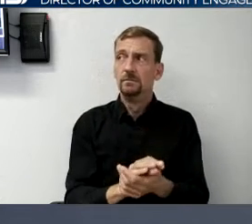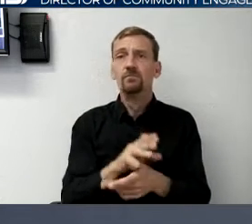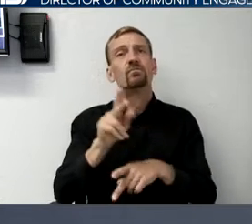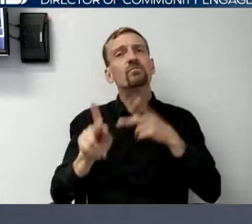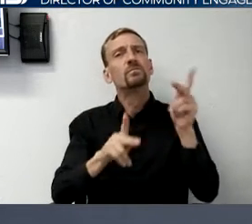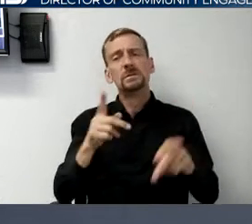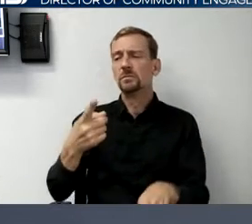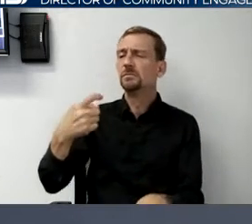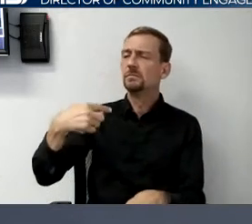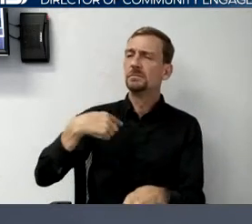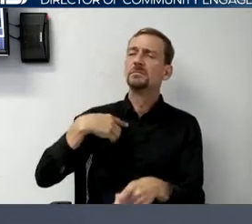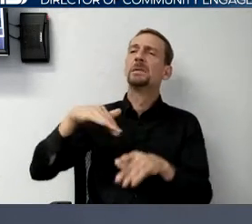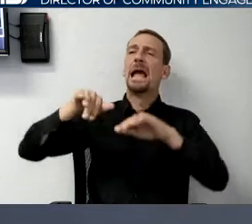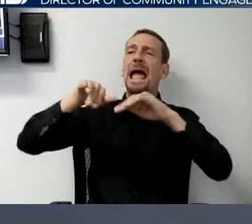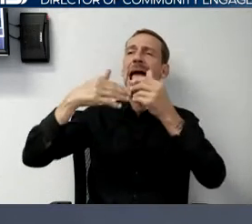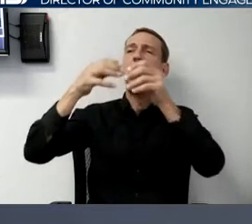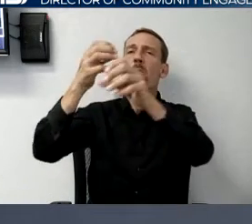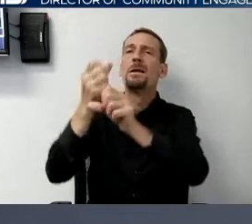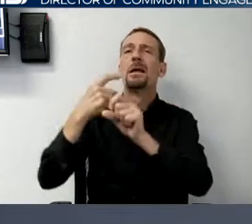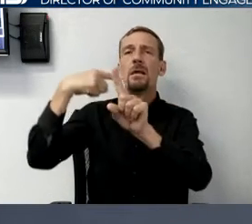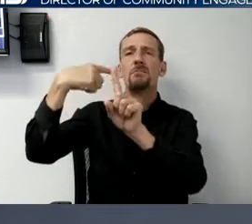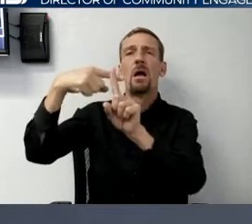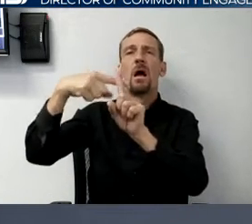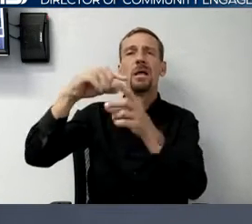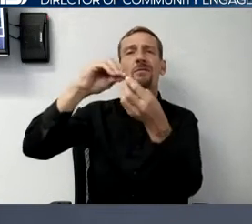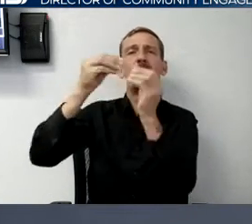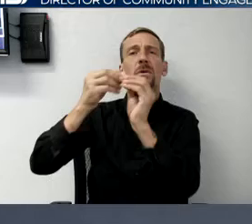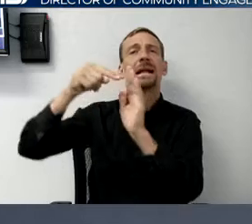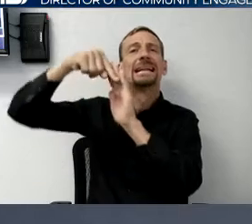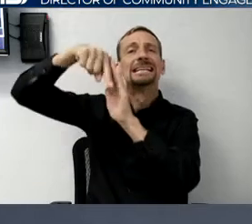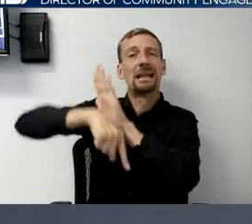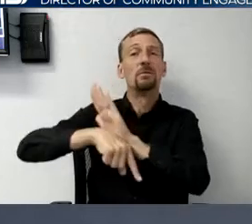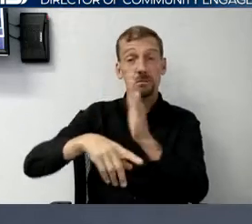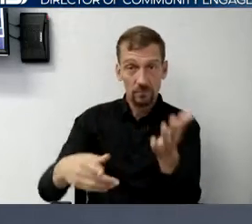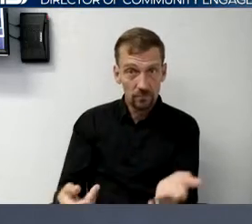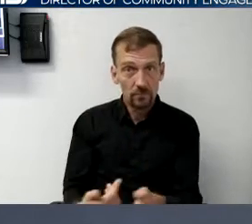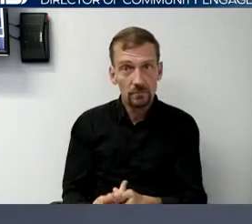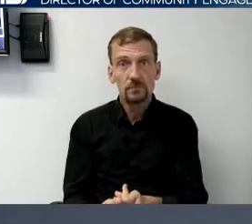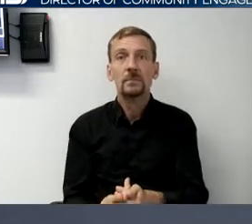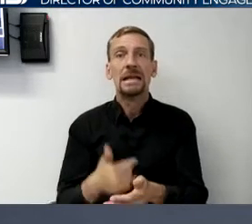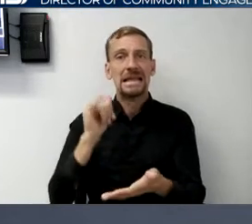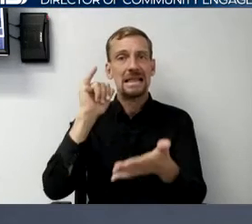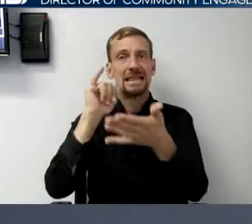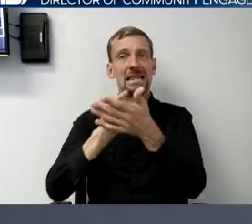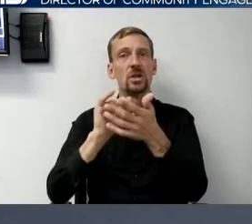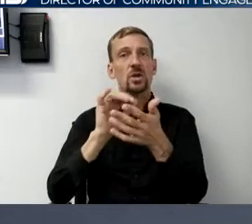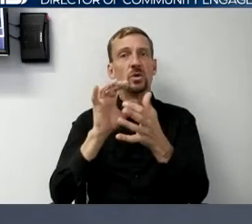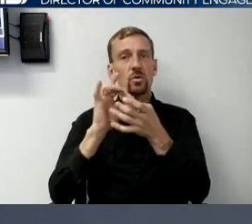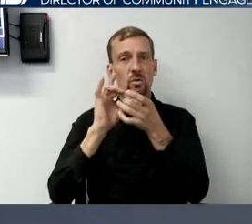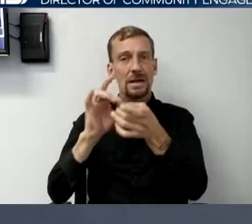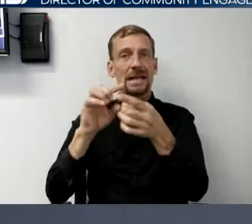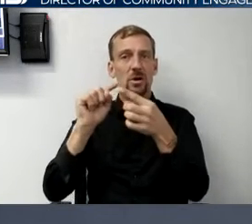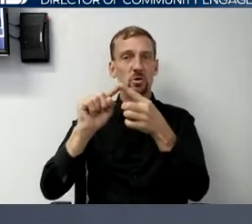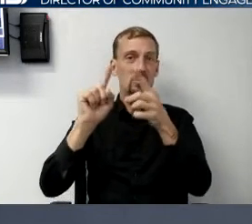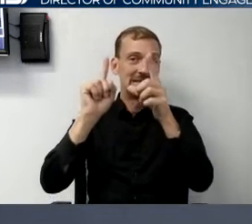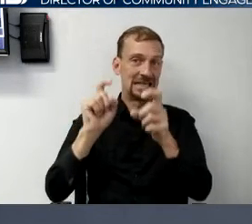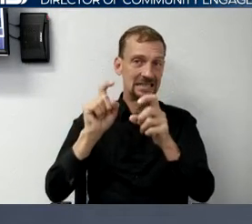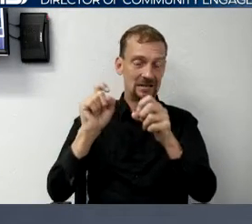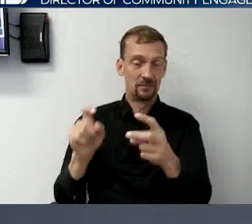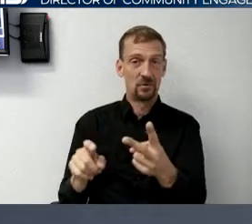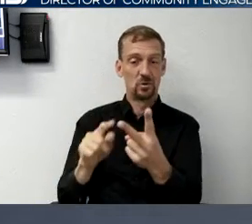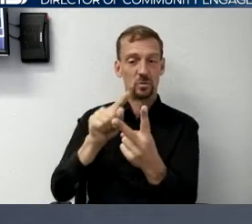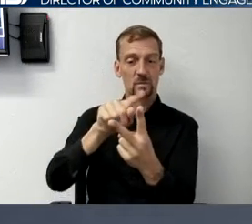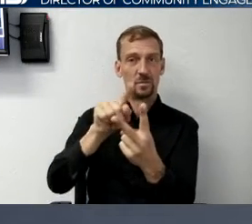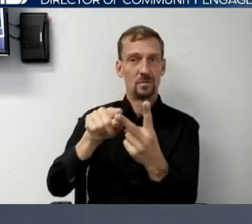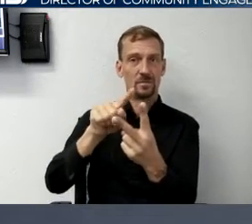People ask me, how are we going to get the positivity rate down? And this kind of related to the testing. There's two ways